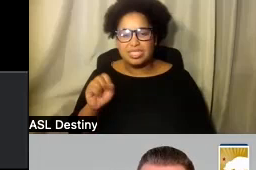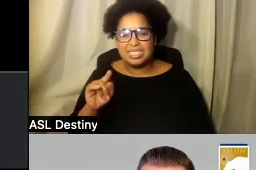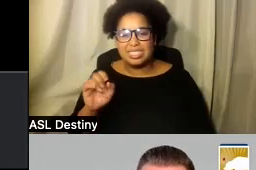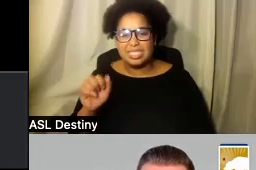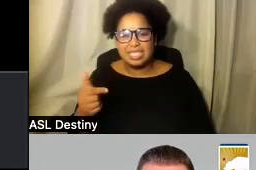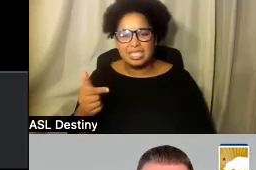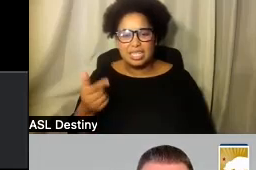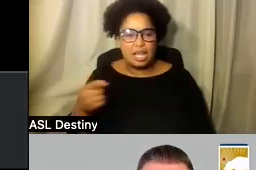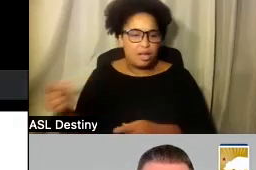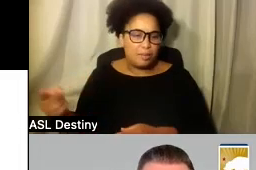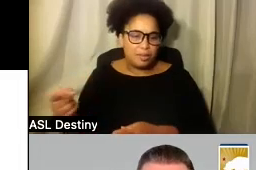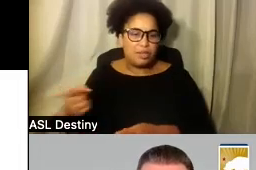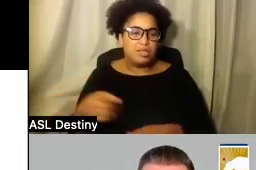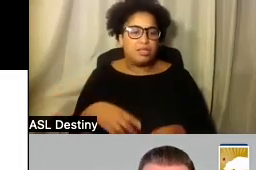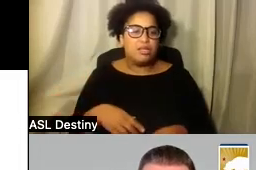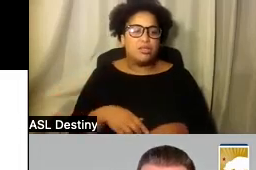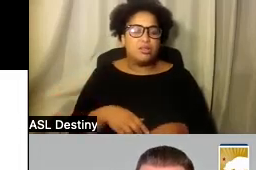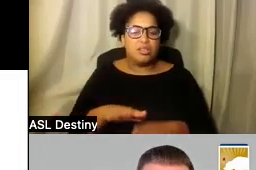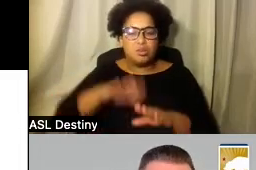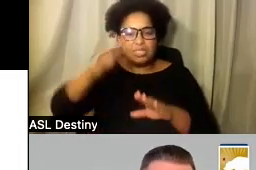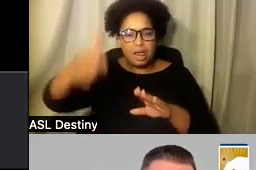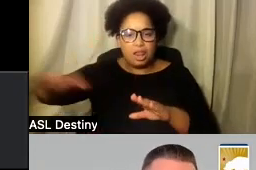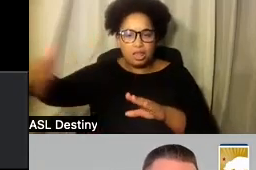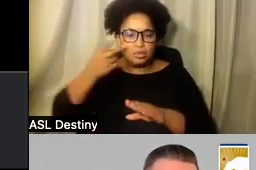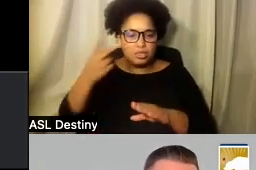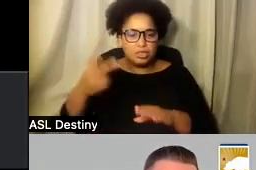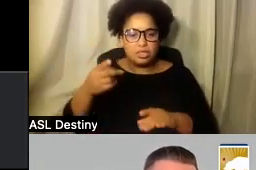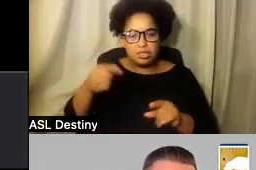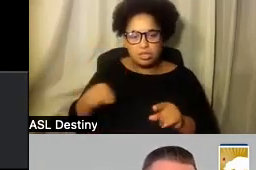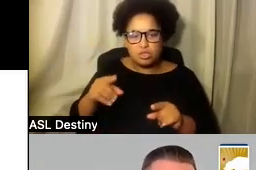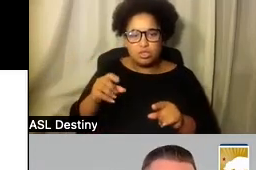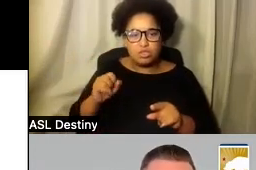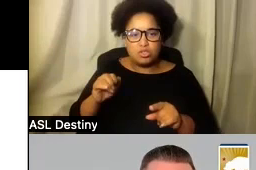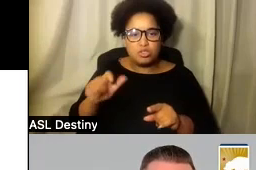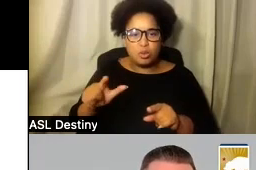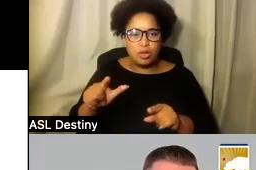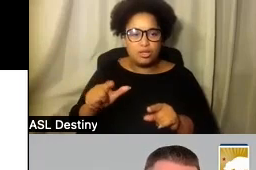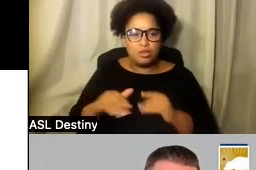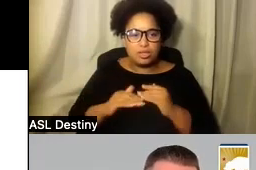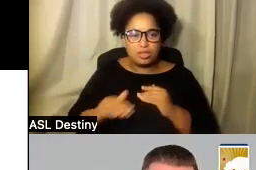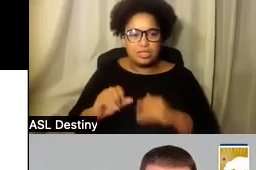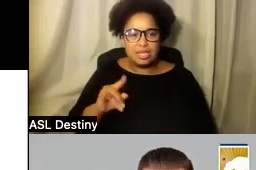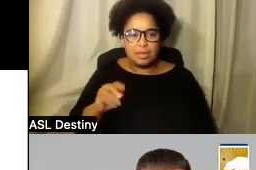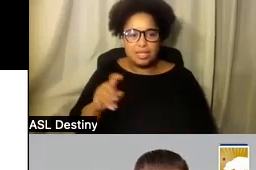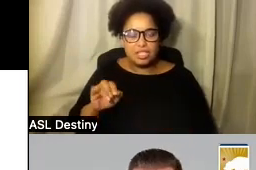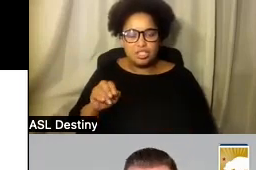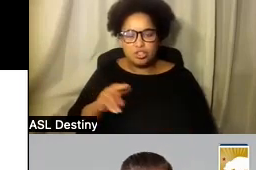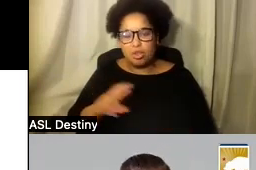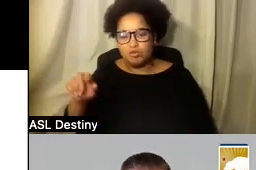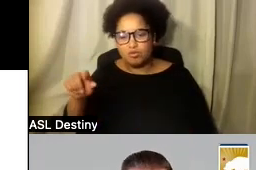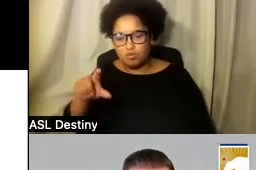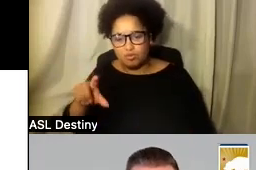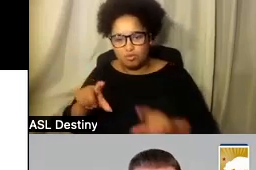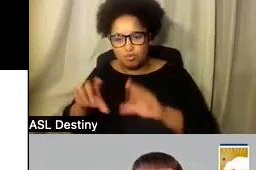some soil stabilization measures going on there on the bottom right. But these are a few examples of